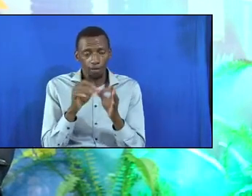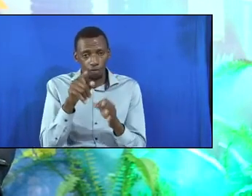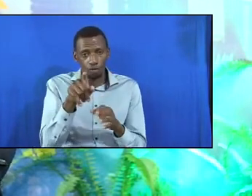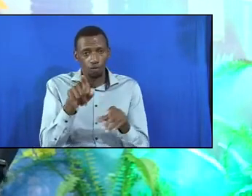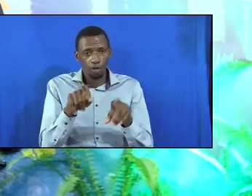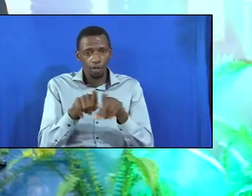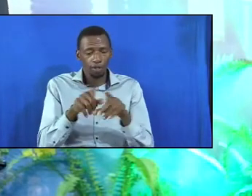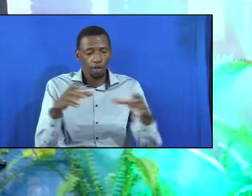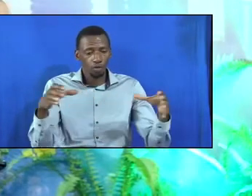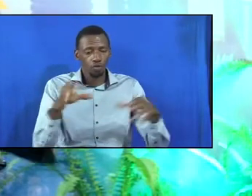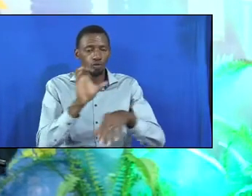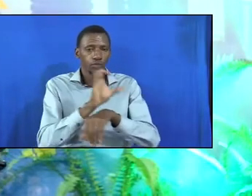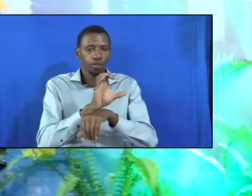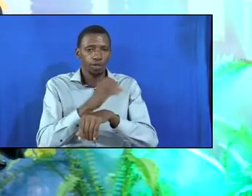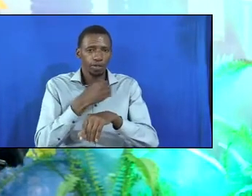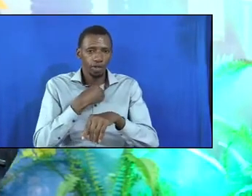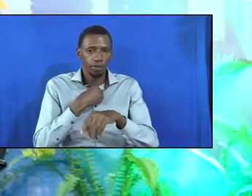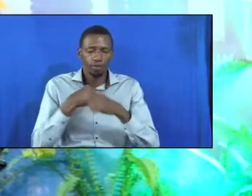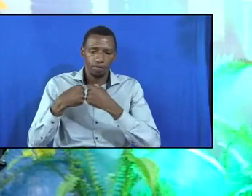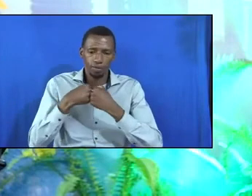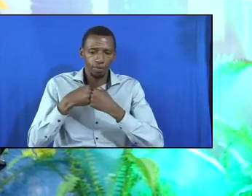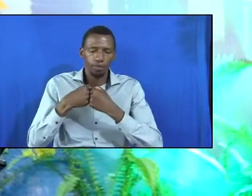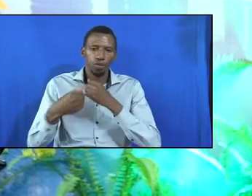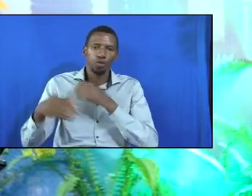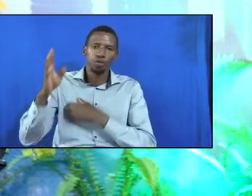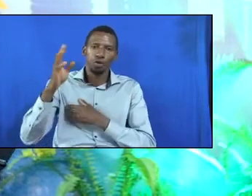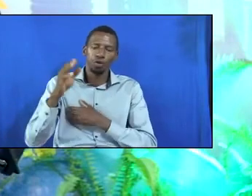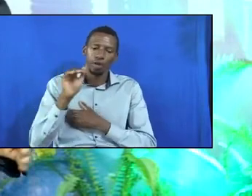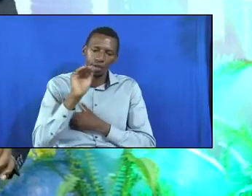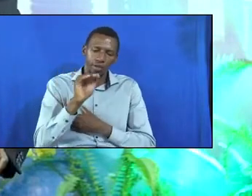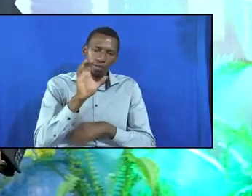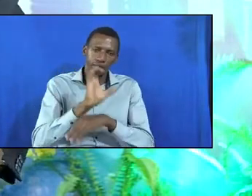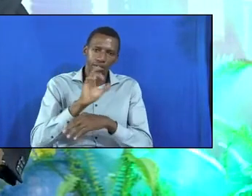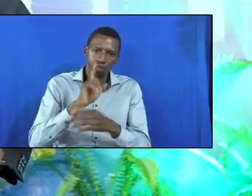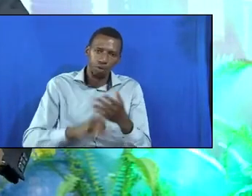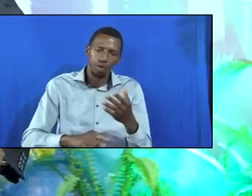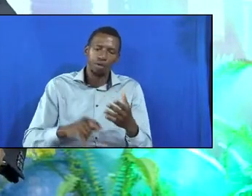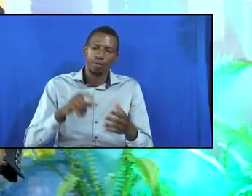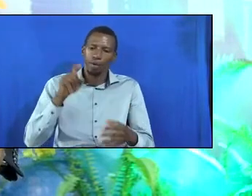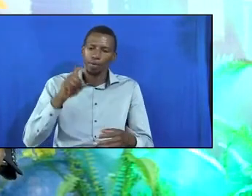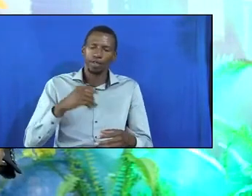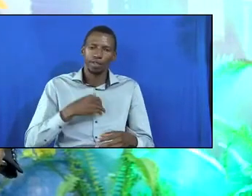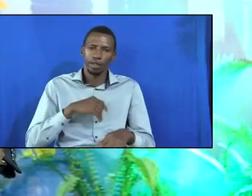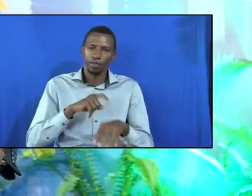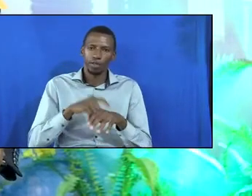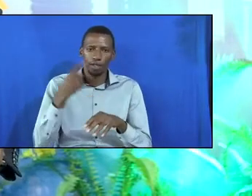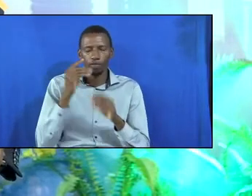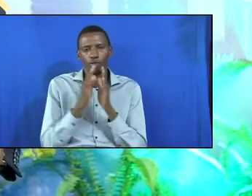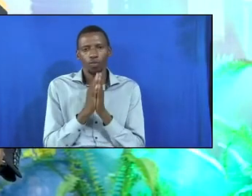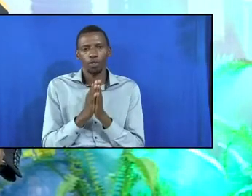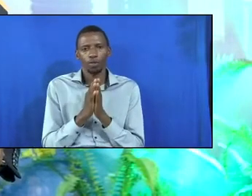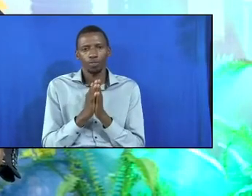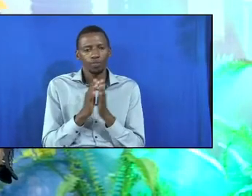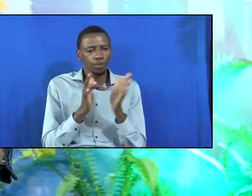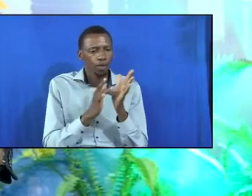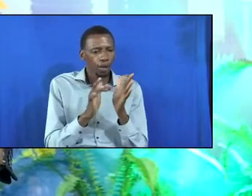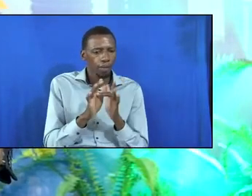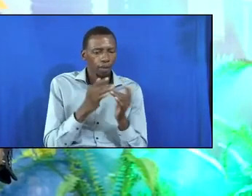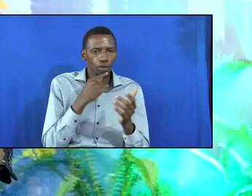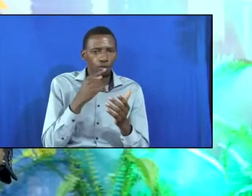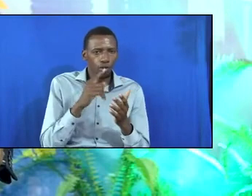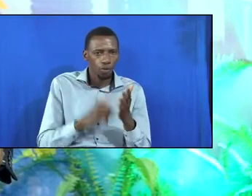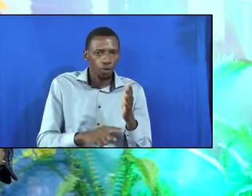church and is saying, have a season of prayer. So the Bible says they were not just praying, they were earnestly